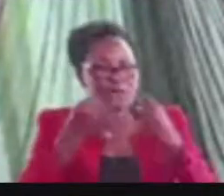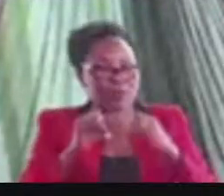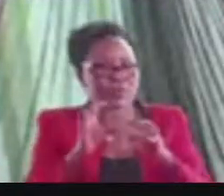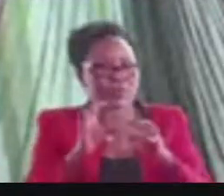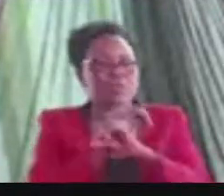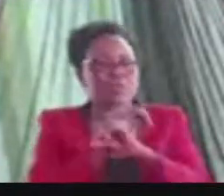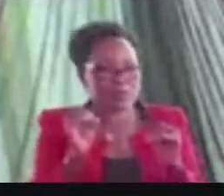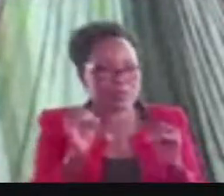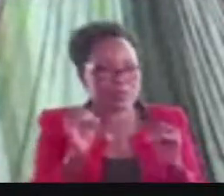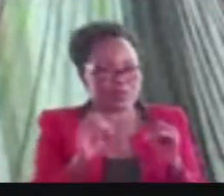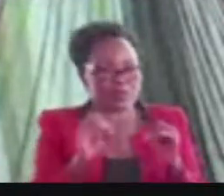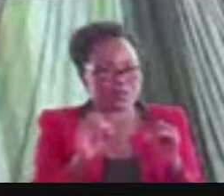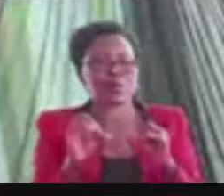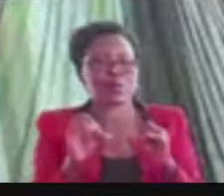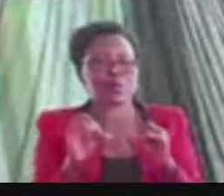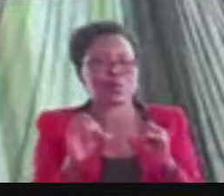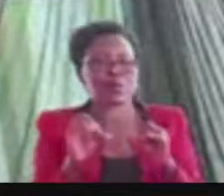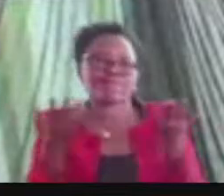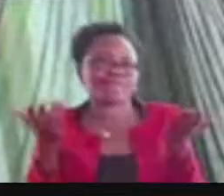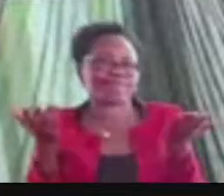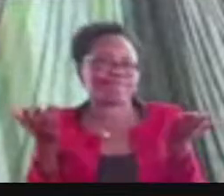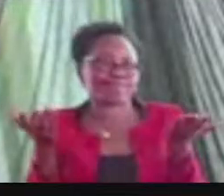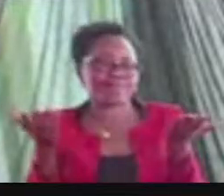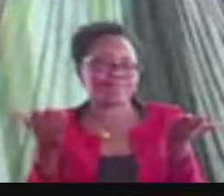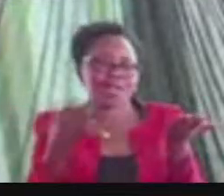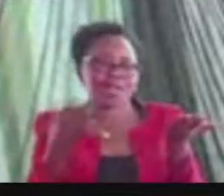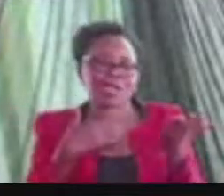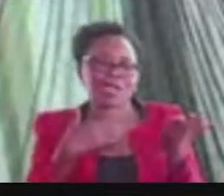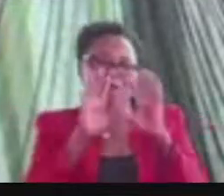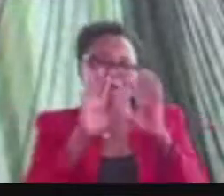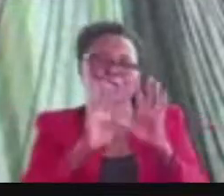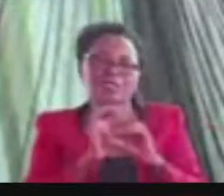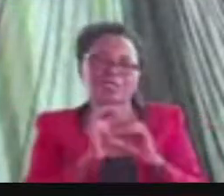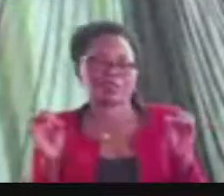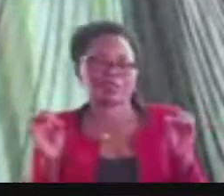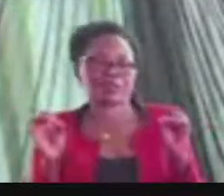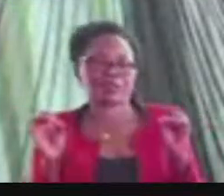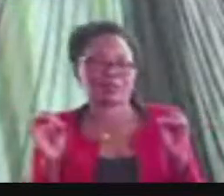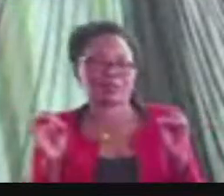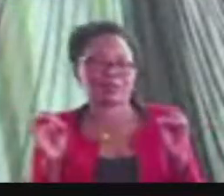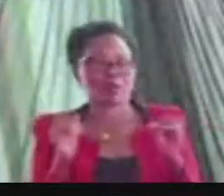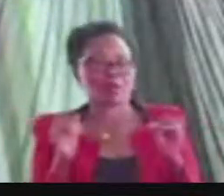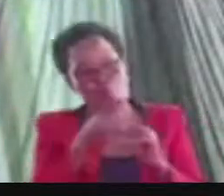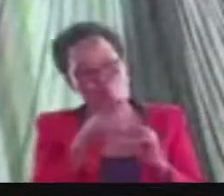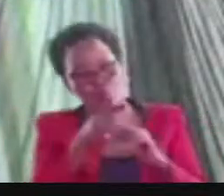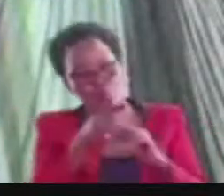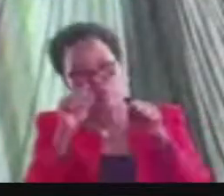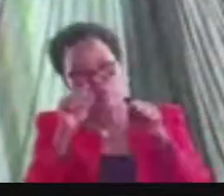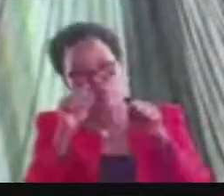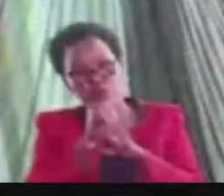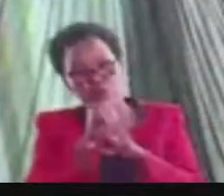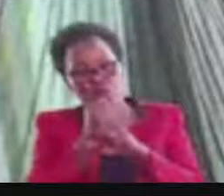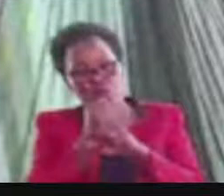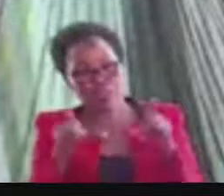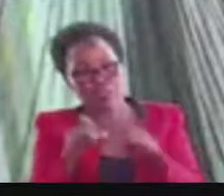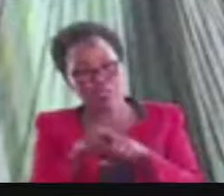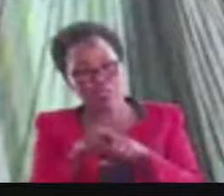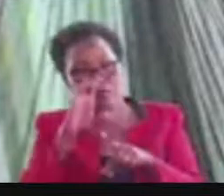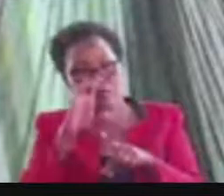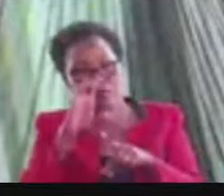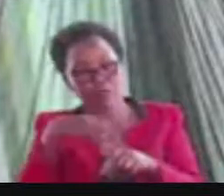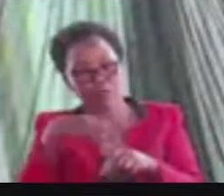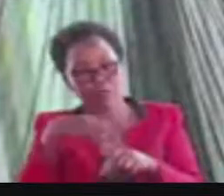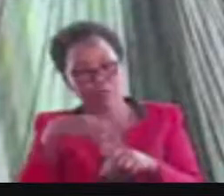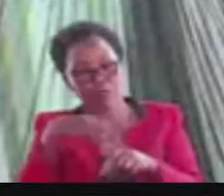followed to the letter, it's of no value. Now, what is it that you do as a Chief Justice to ensure that